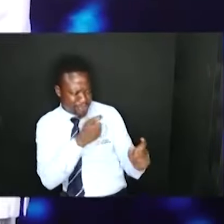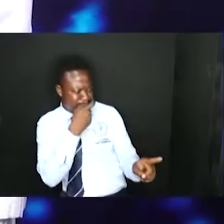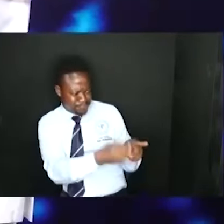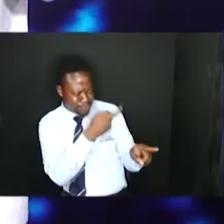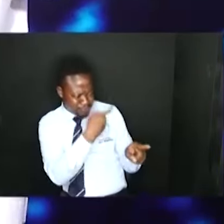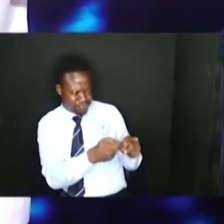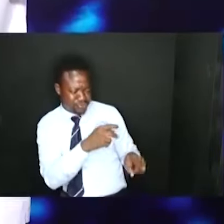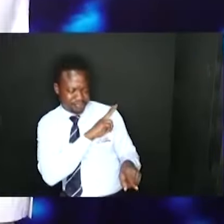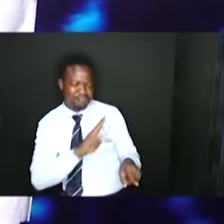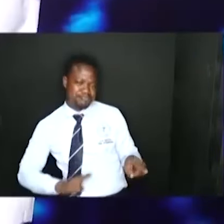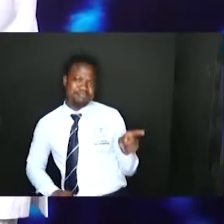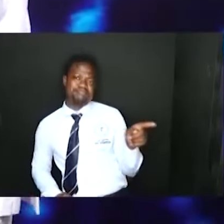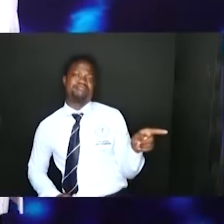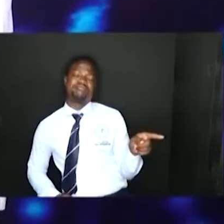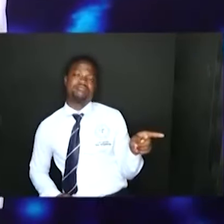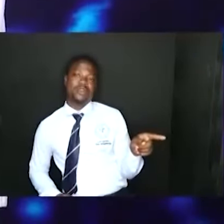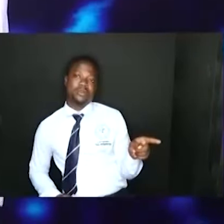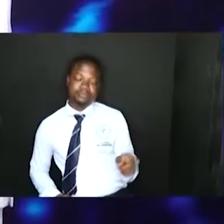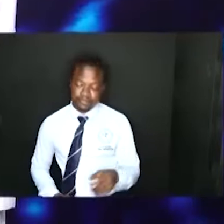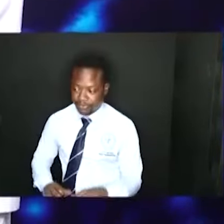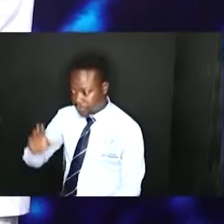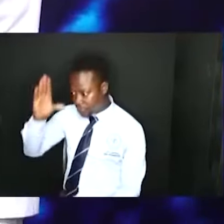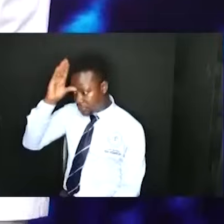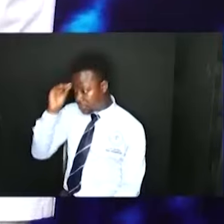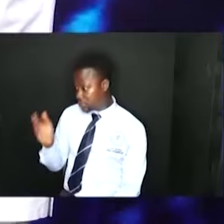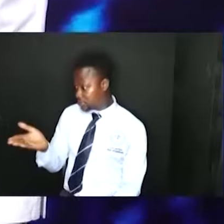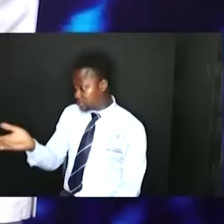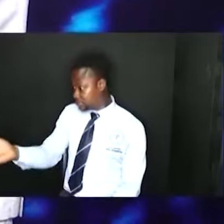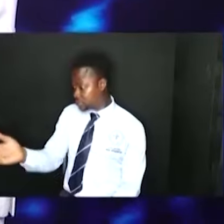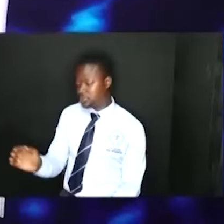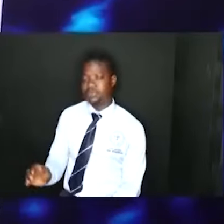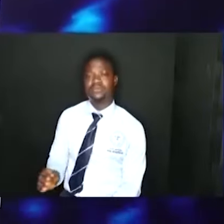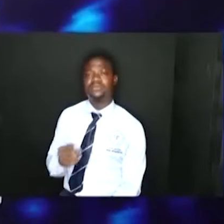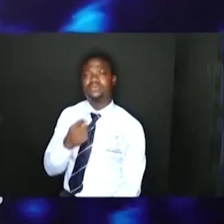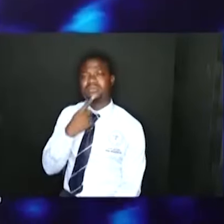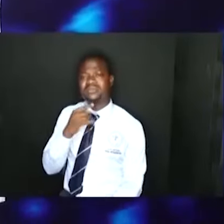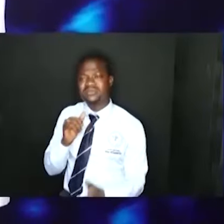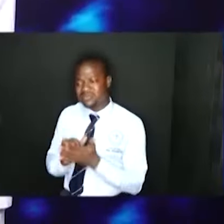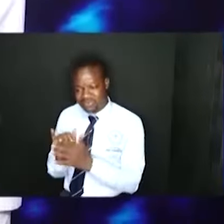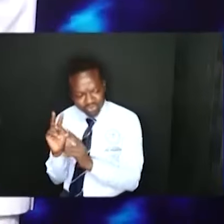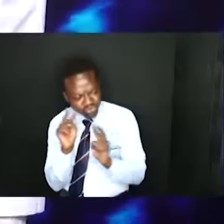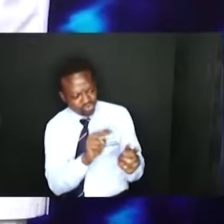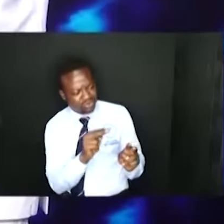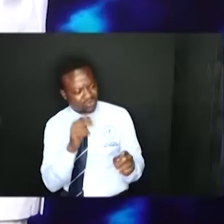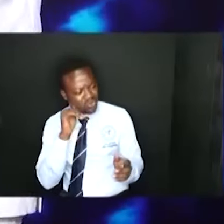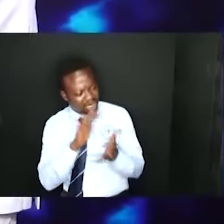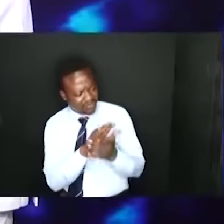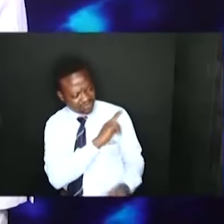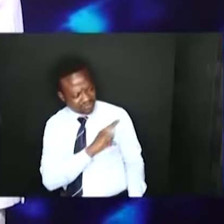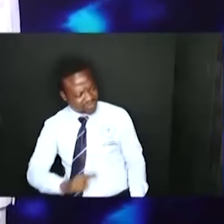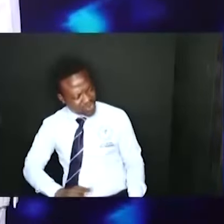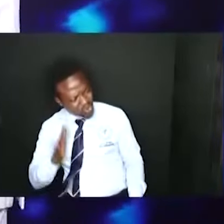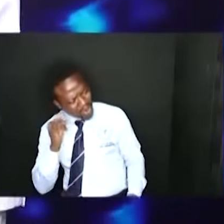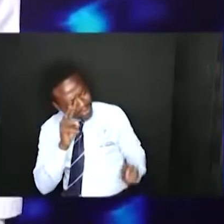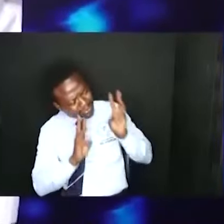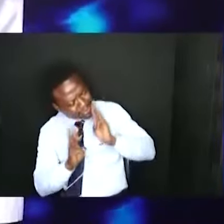Penina. Now, her husband Elkanah will say, Hannah, why are you weeping? So to the extent that she will